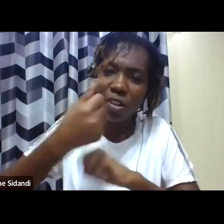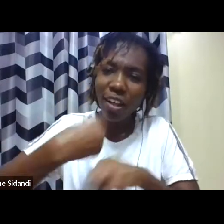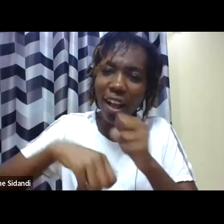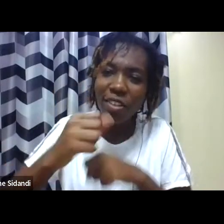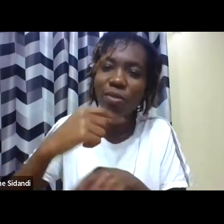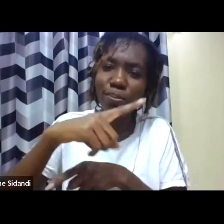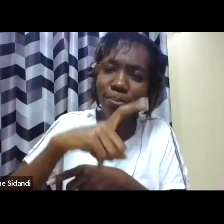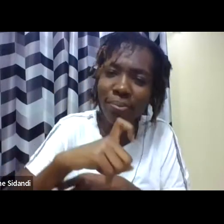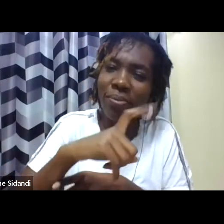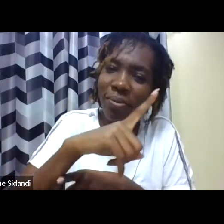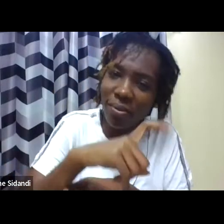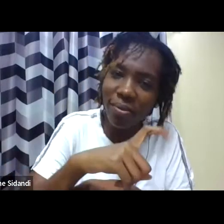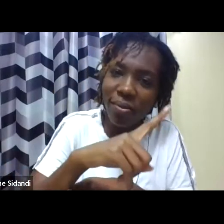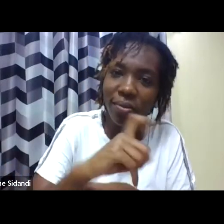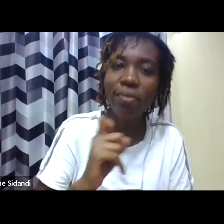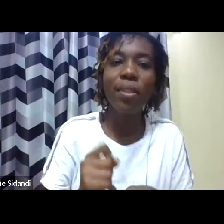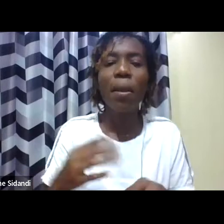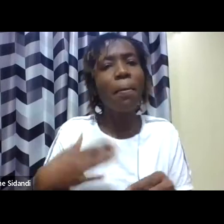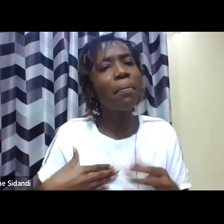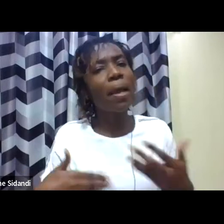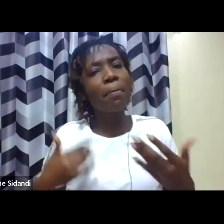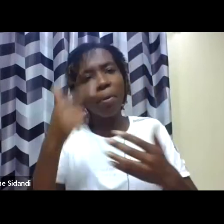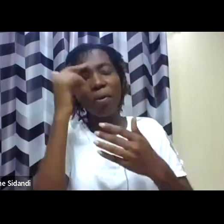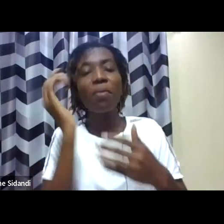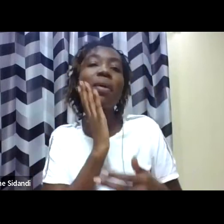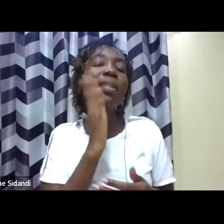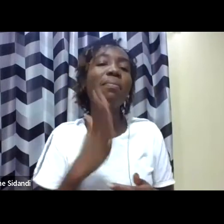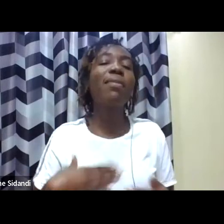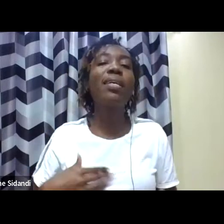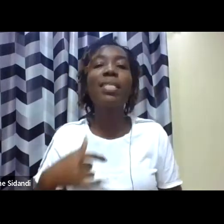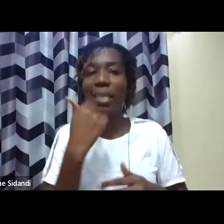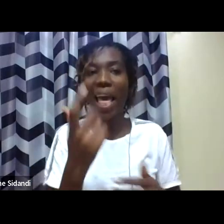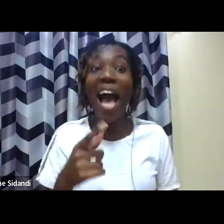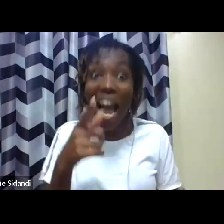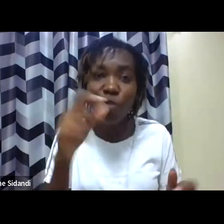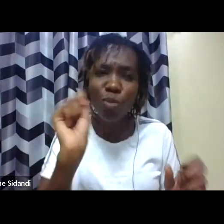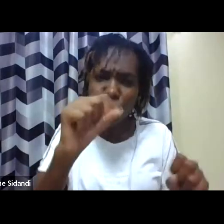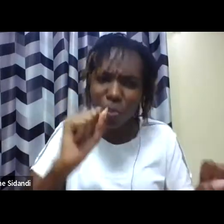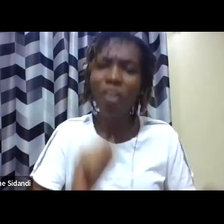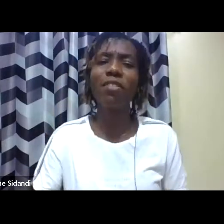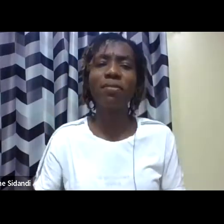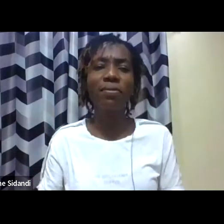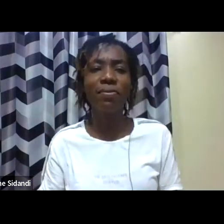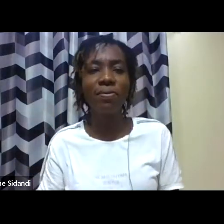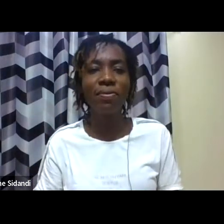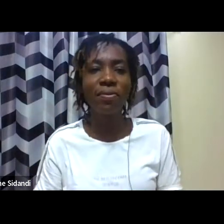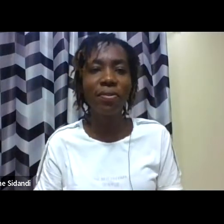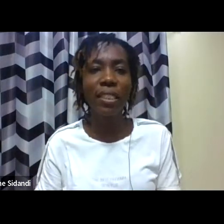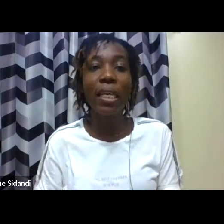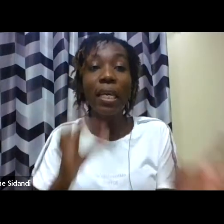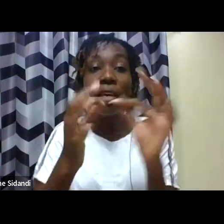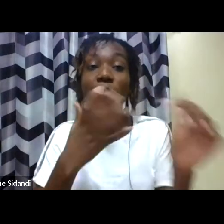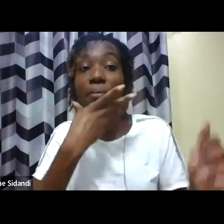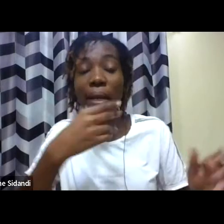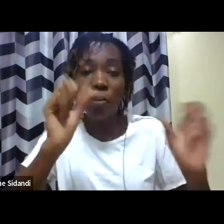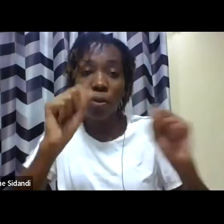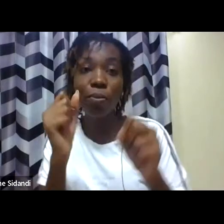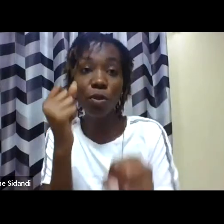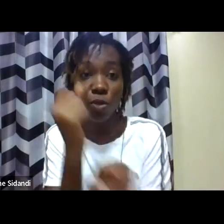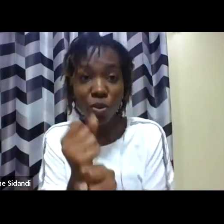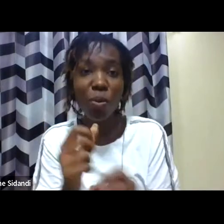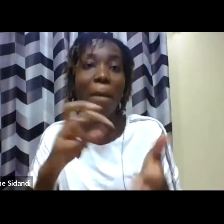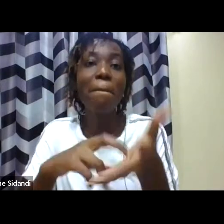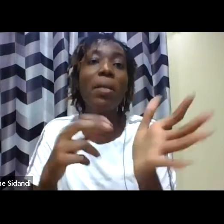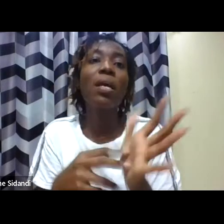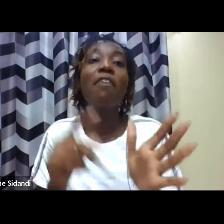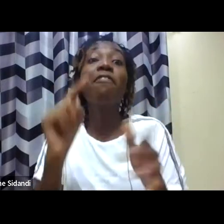it. I'm grateful to my mother because she keeps on telling me, you can do it. If the men can do it, can do it. The first time I